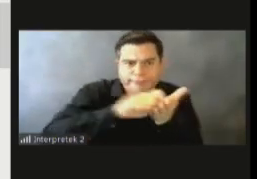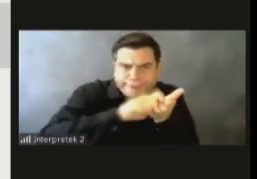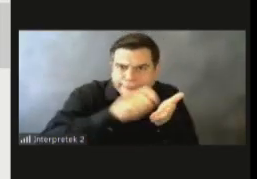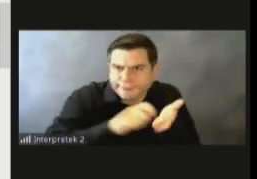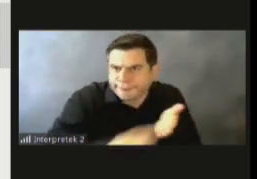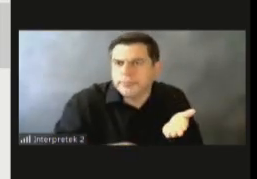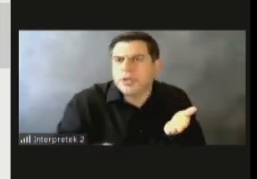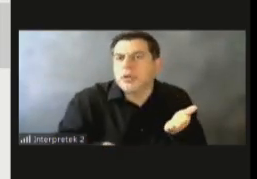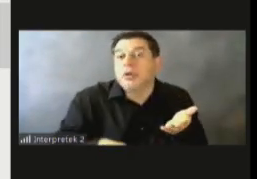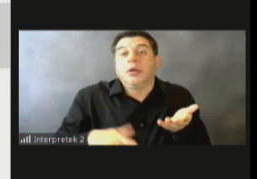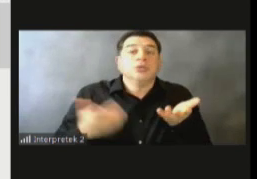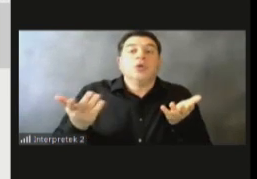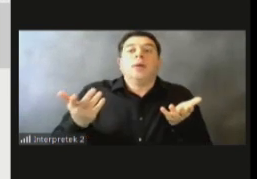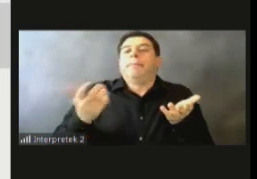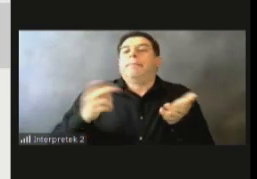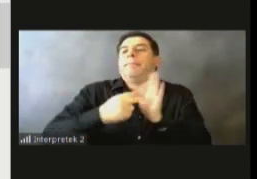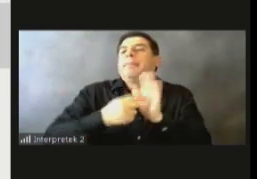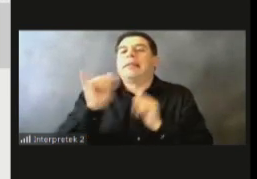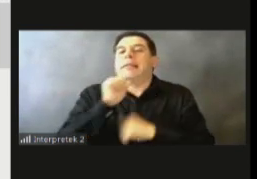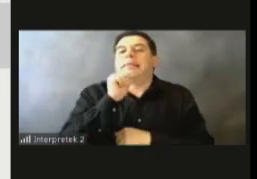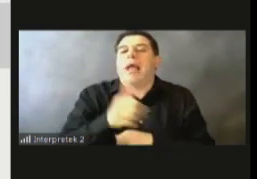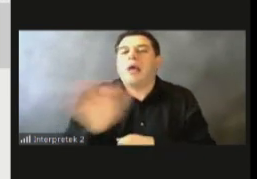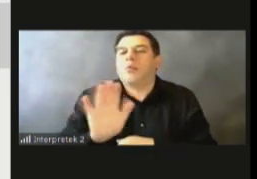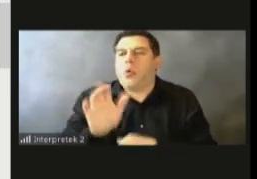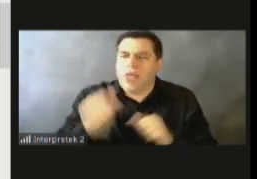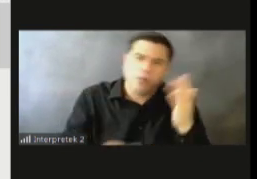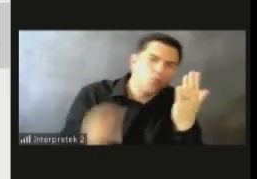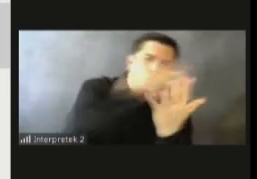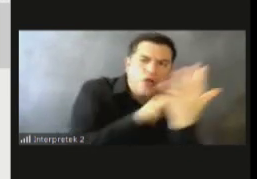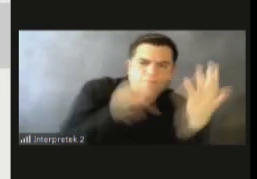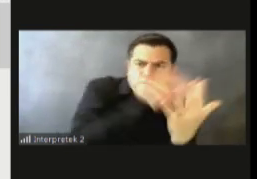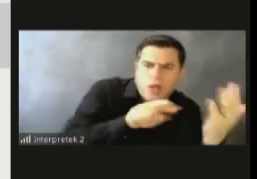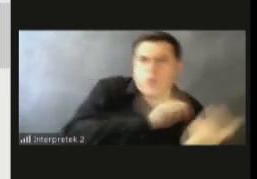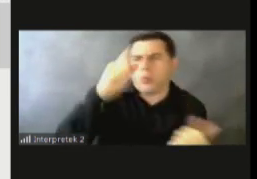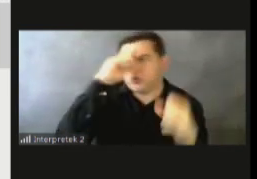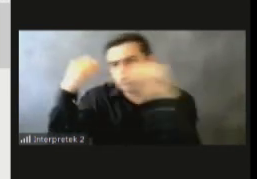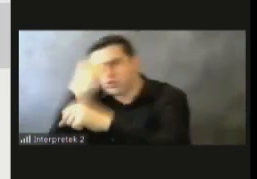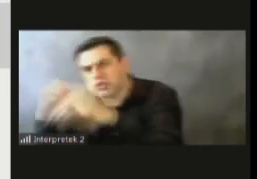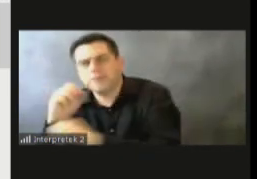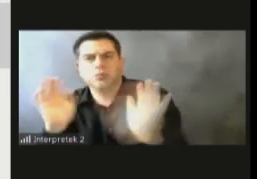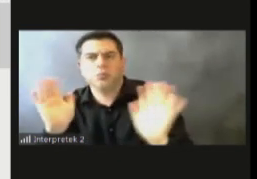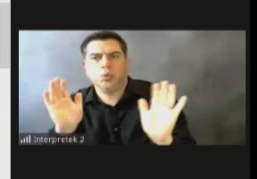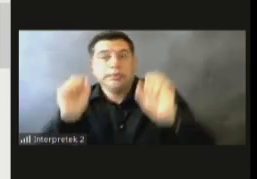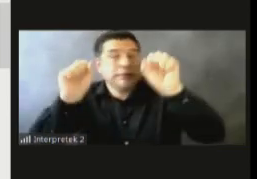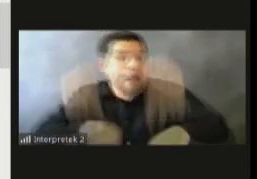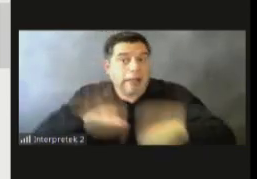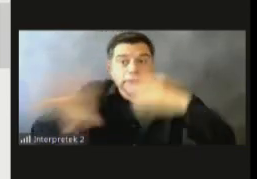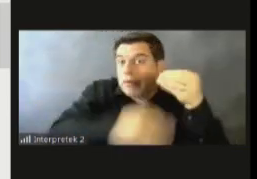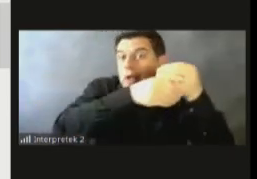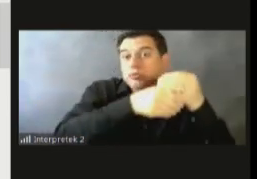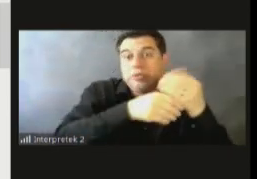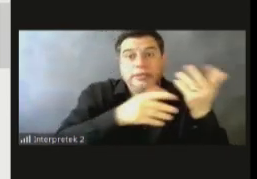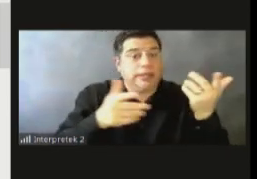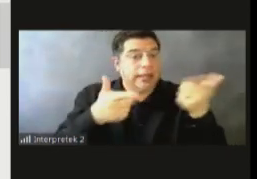require the same level of review as other strategies. So you can just add that language in and then go out